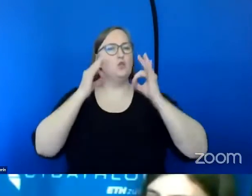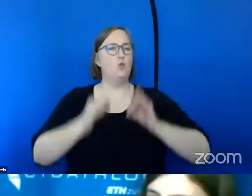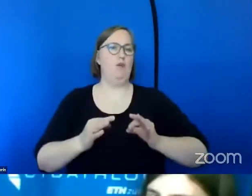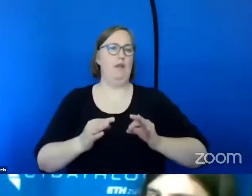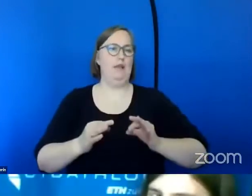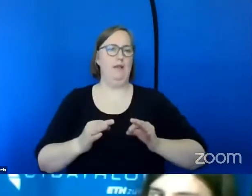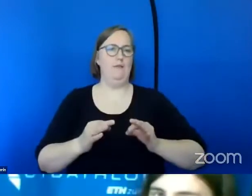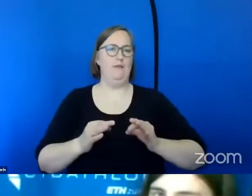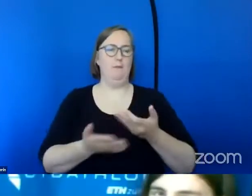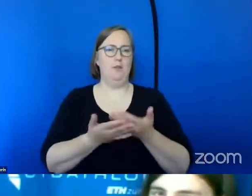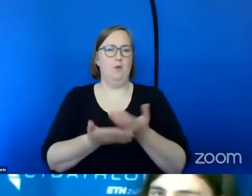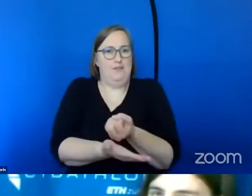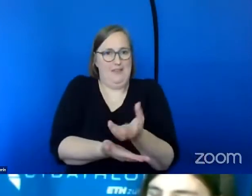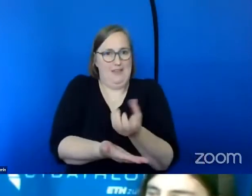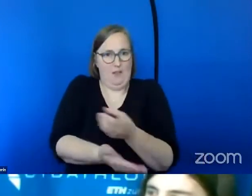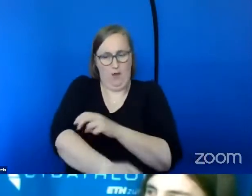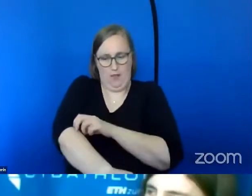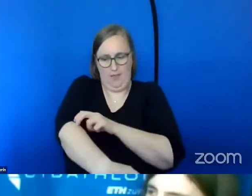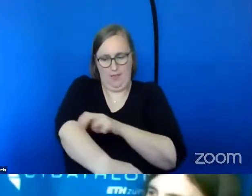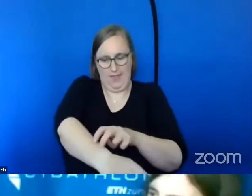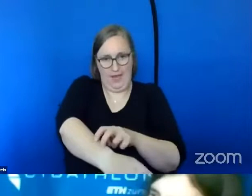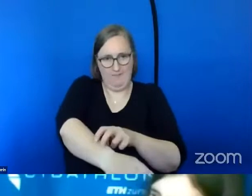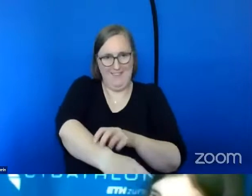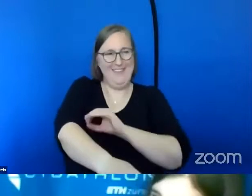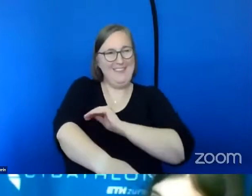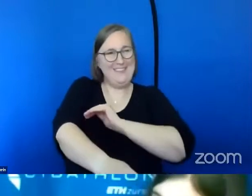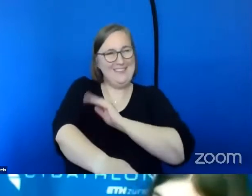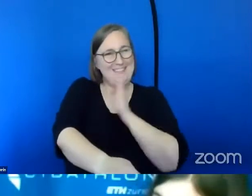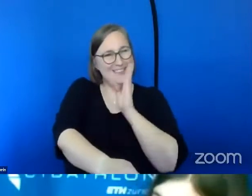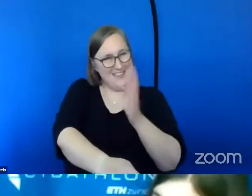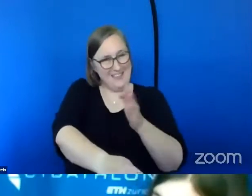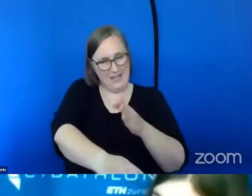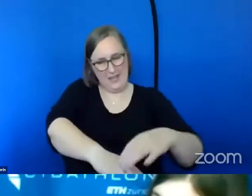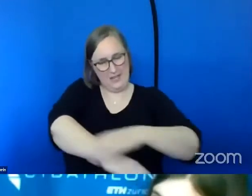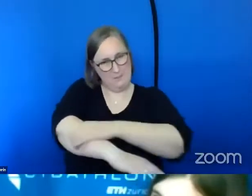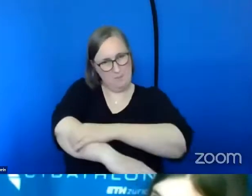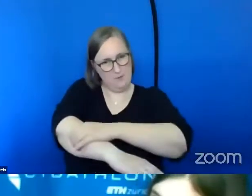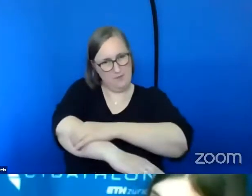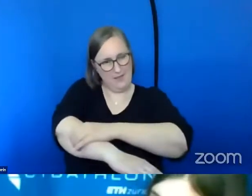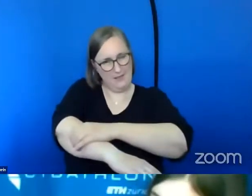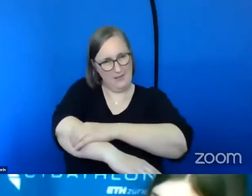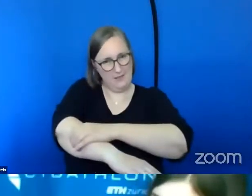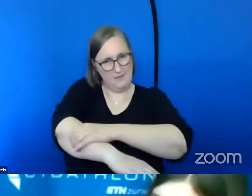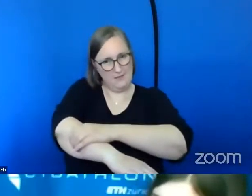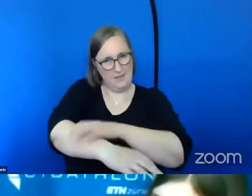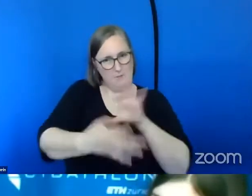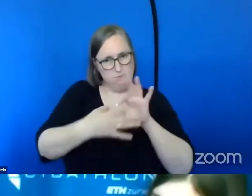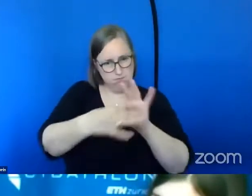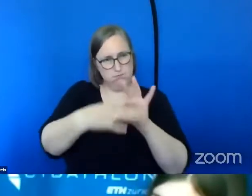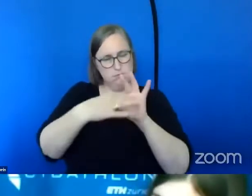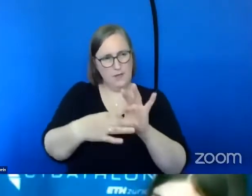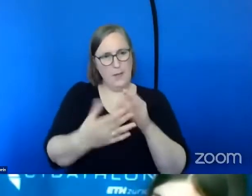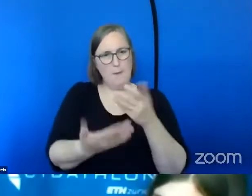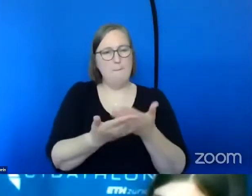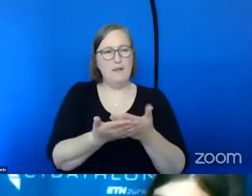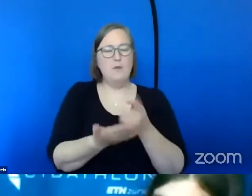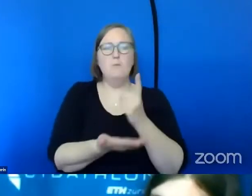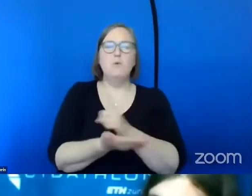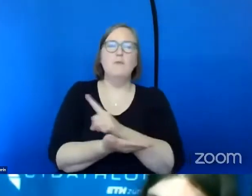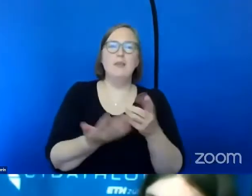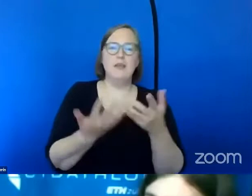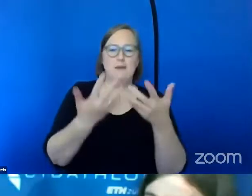it, but then it's very reliable. We saw that, but we also saw that it's not easy for them neither.